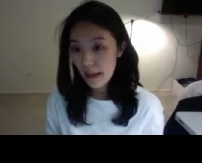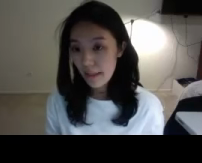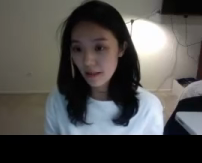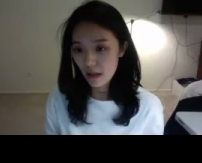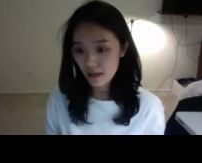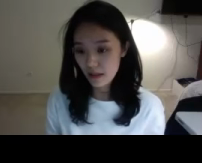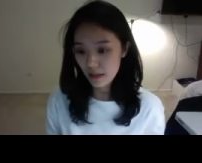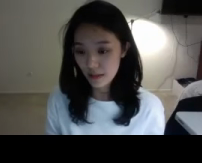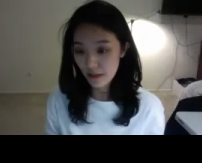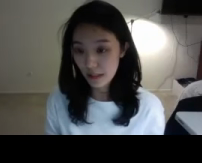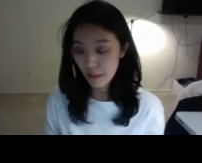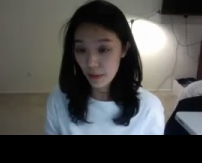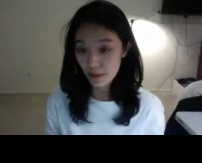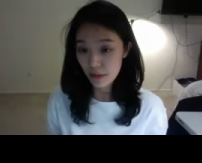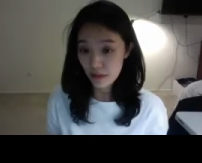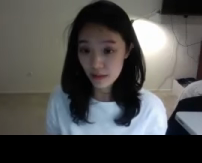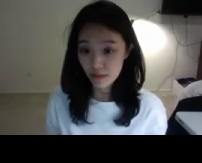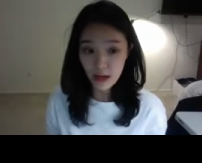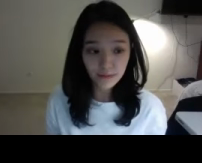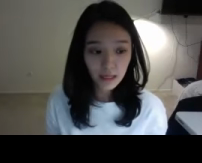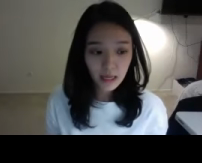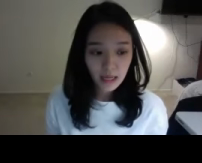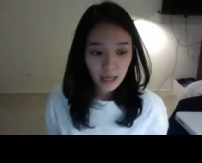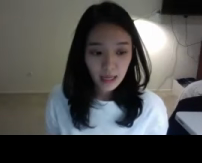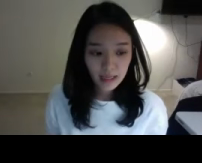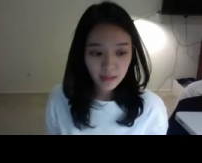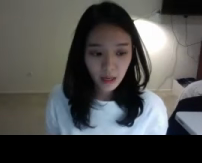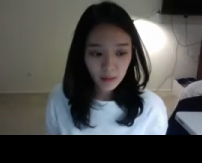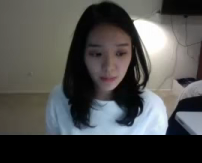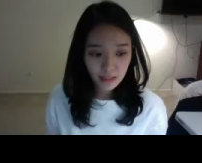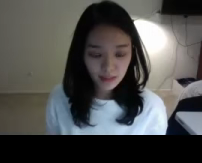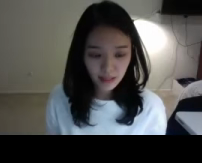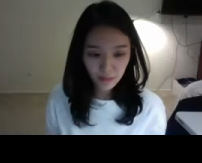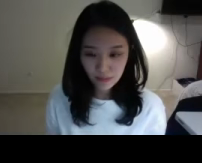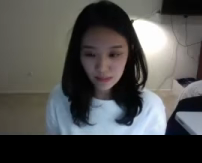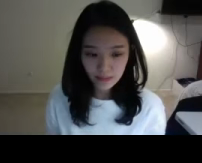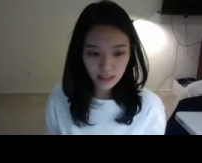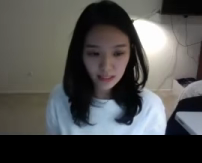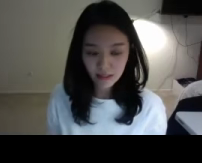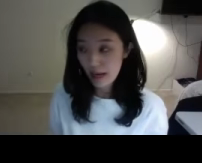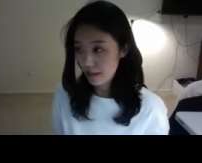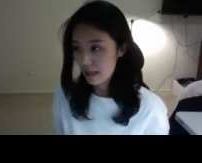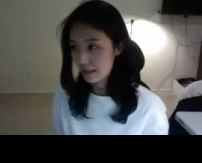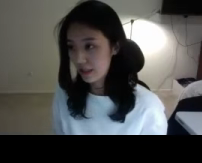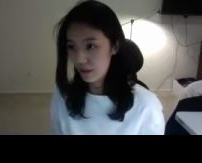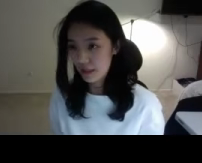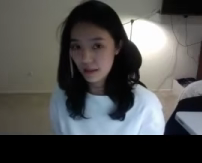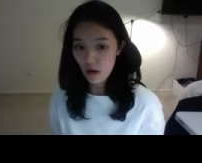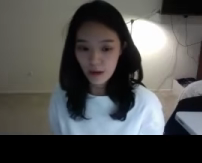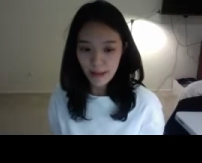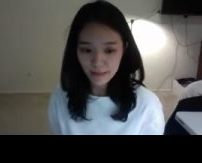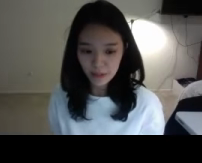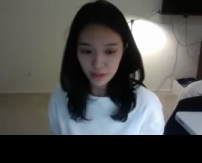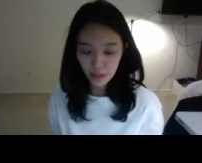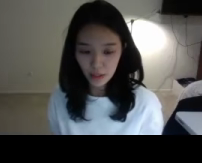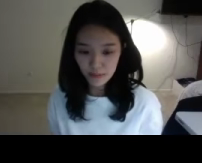clauses, based on Selkirk's theory proposed in 2005. And these examples give an idea on how syntactic units